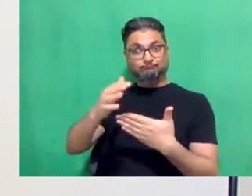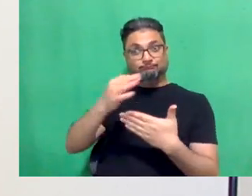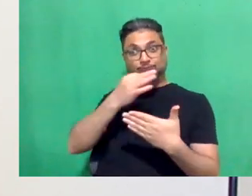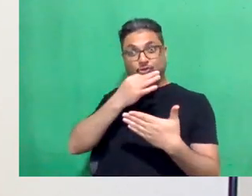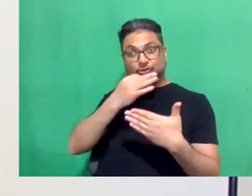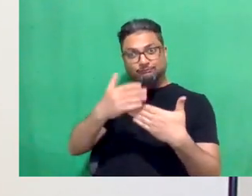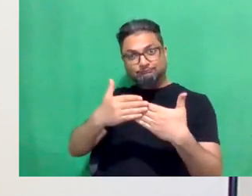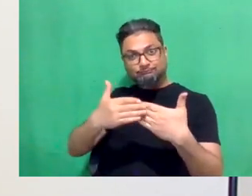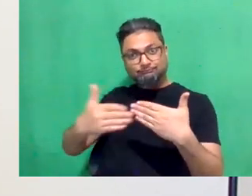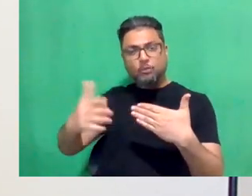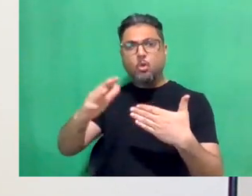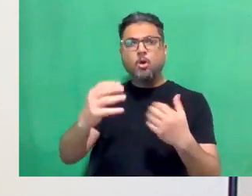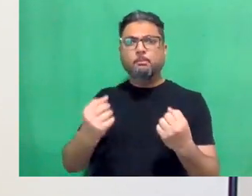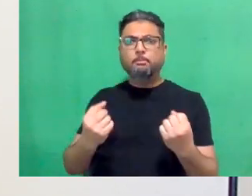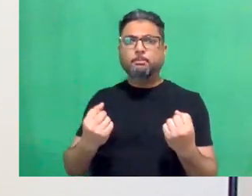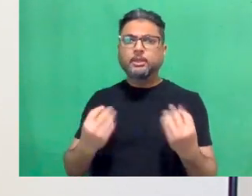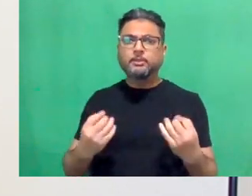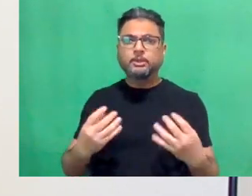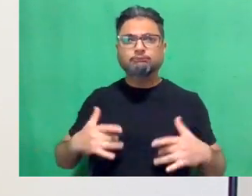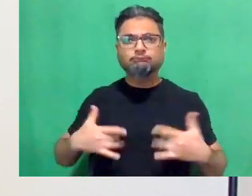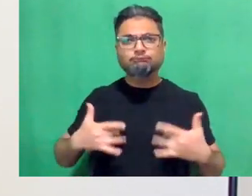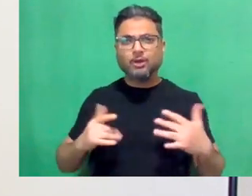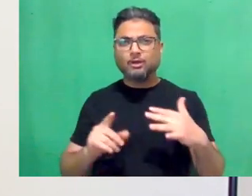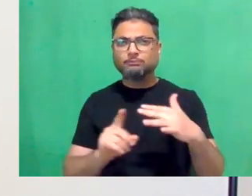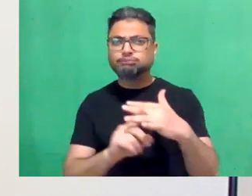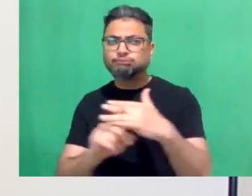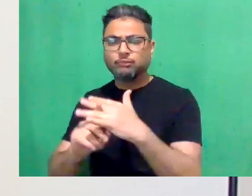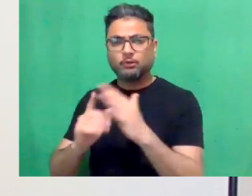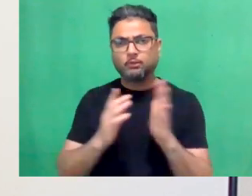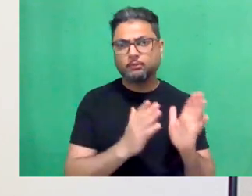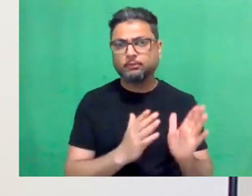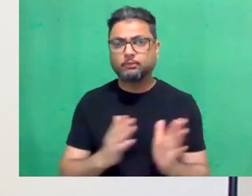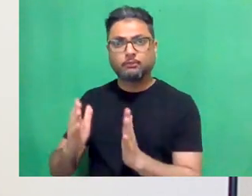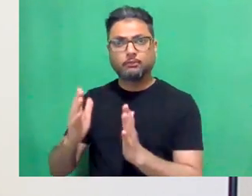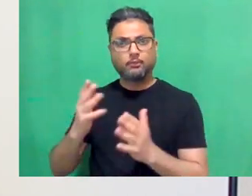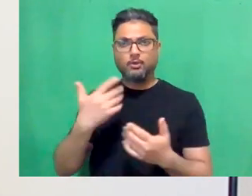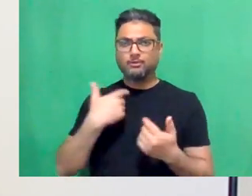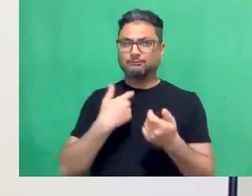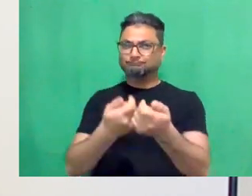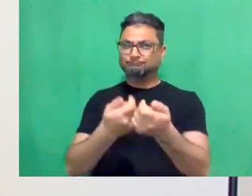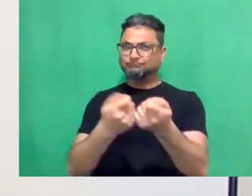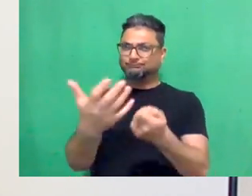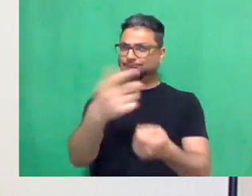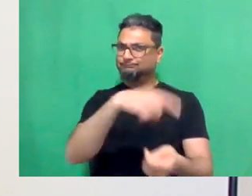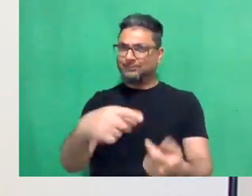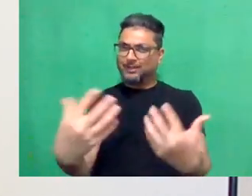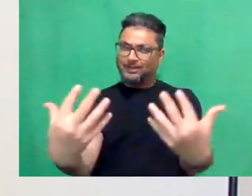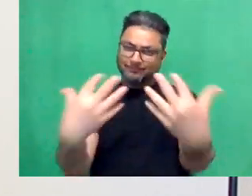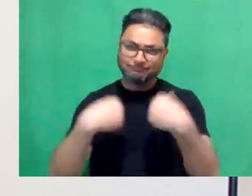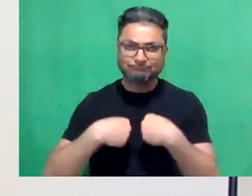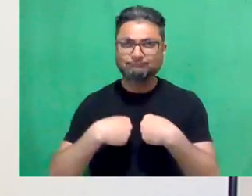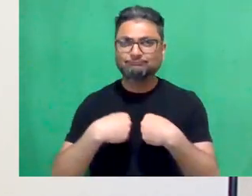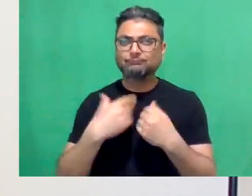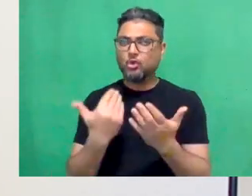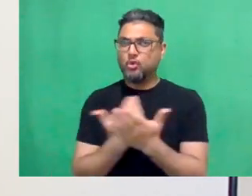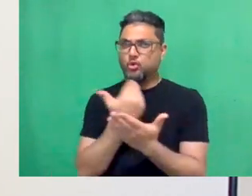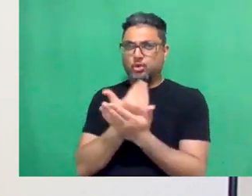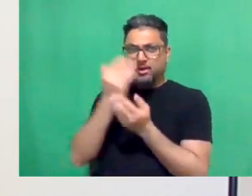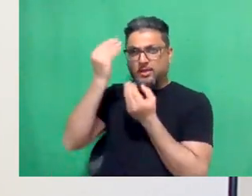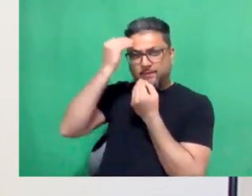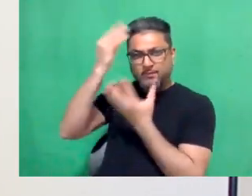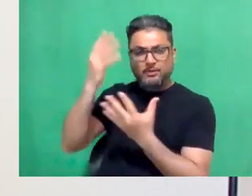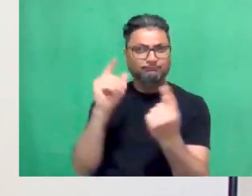so many events and sessions for you to stay engaged, learn new information, and meet other